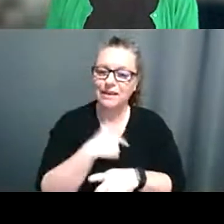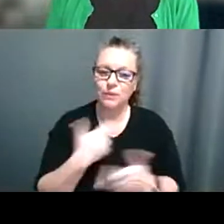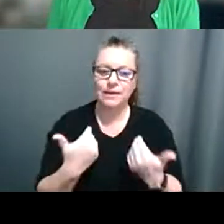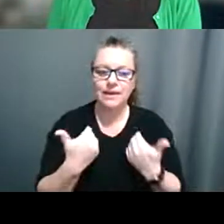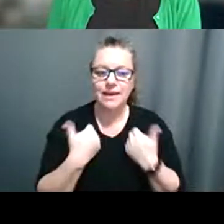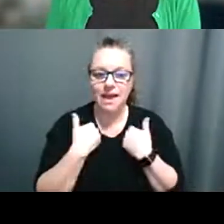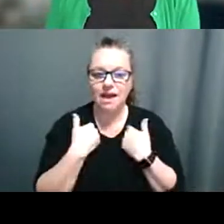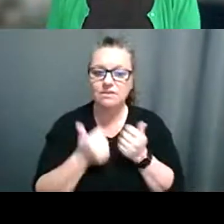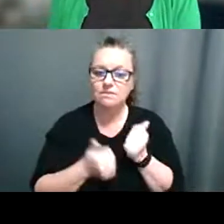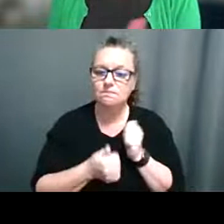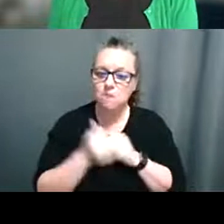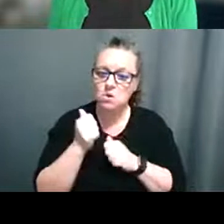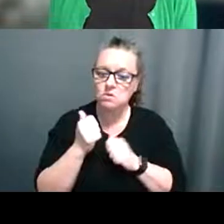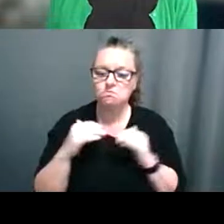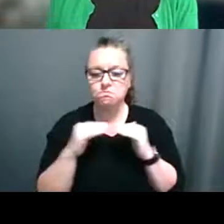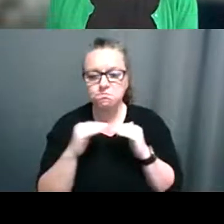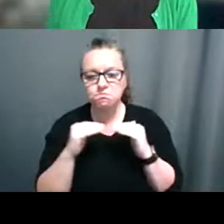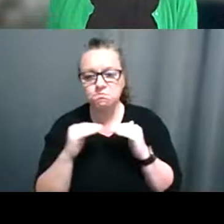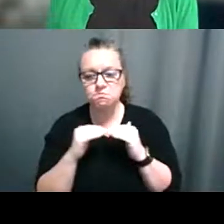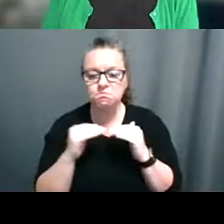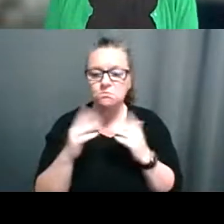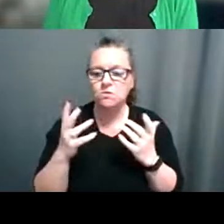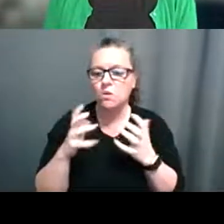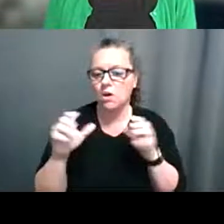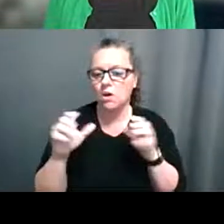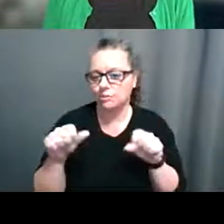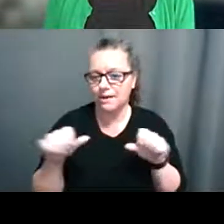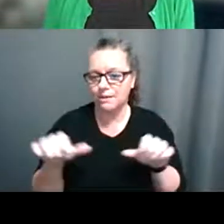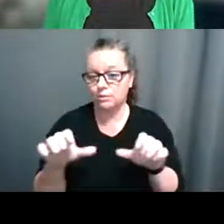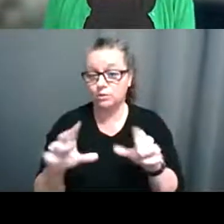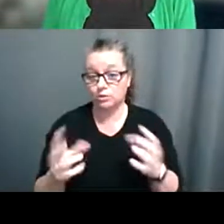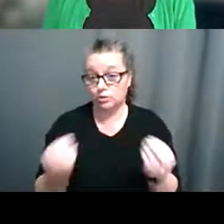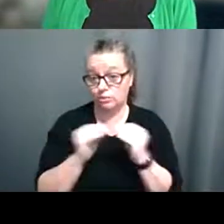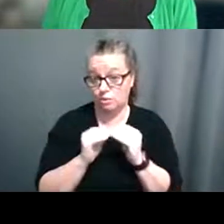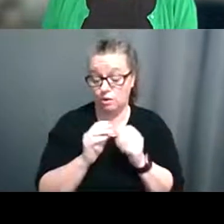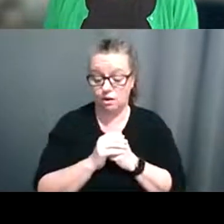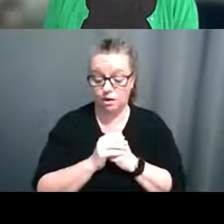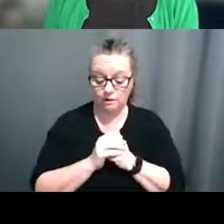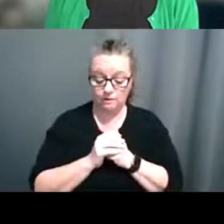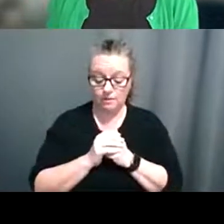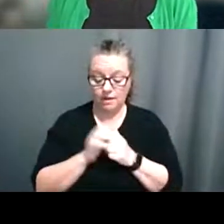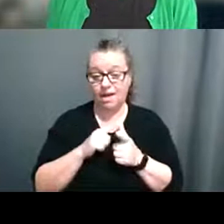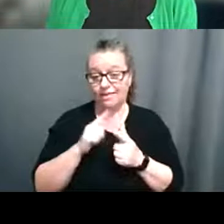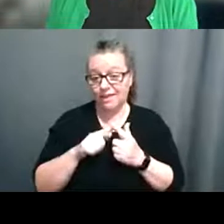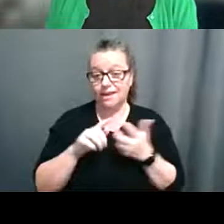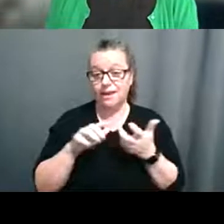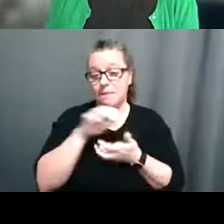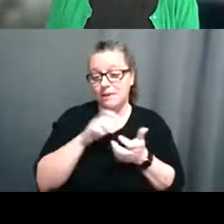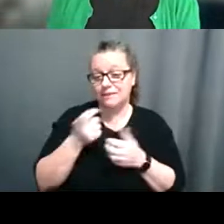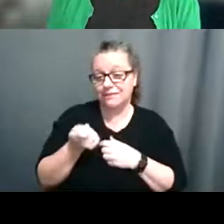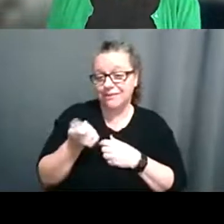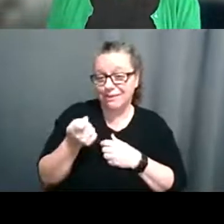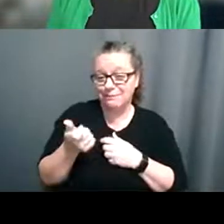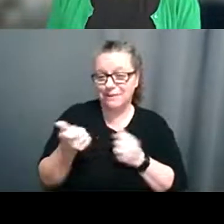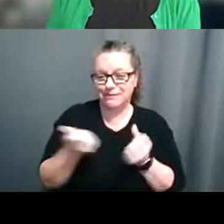the majority, a fair amount, but they want to be able to do more. And then a mix of a little bit of everything